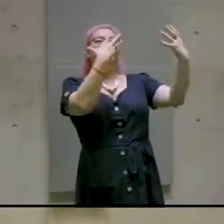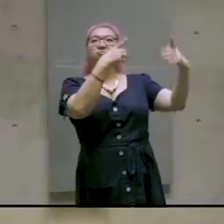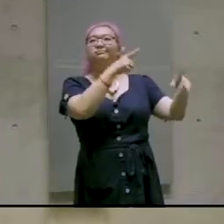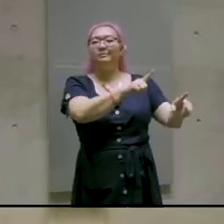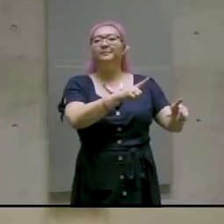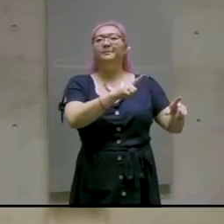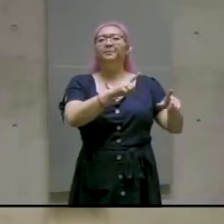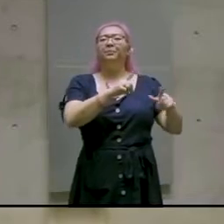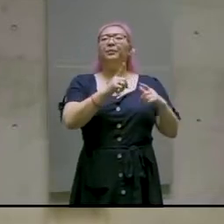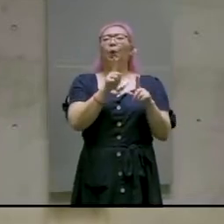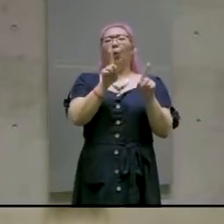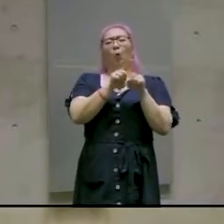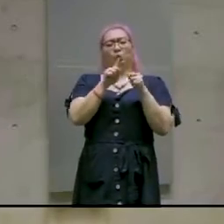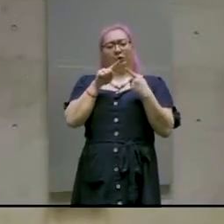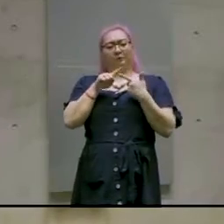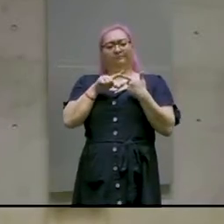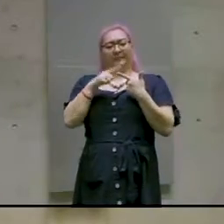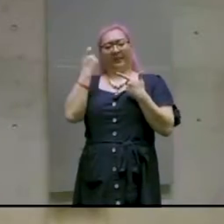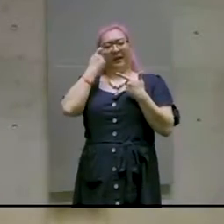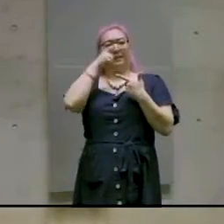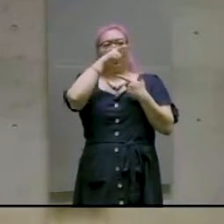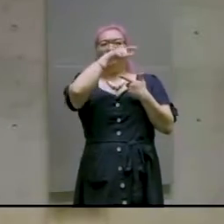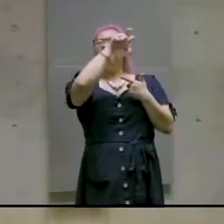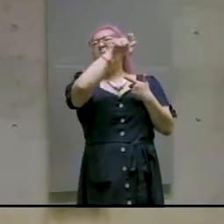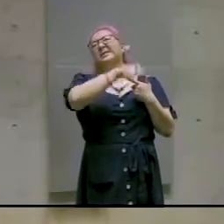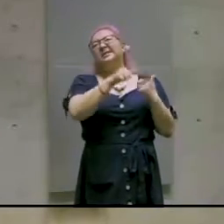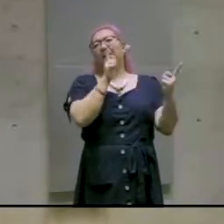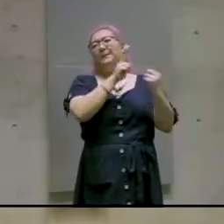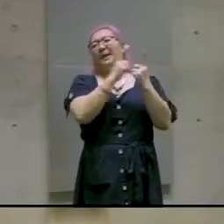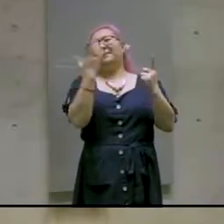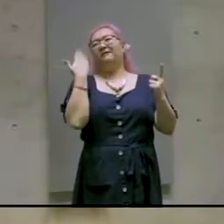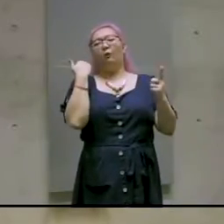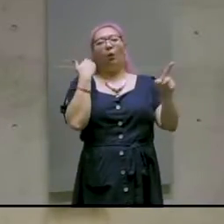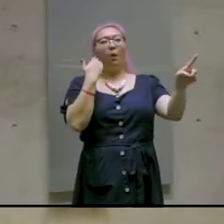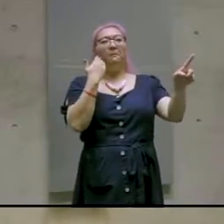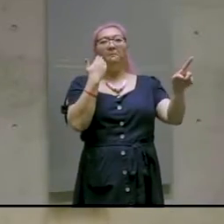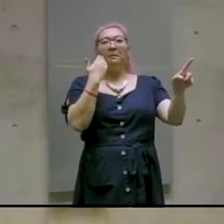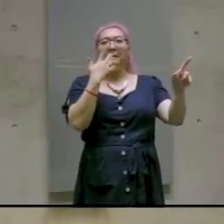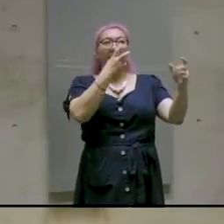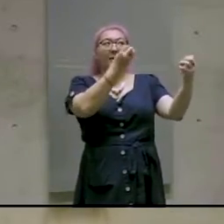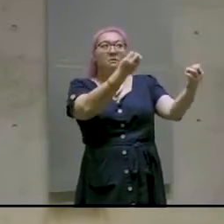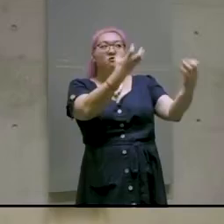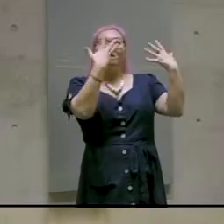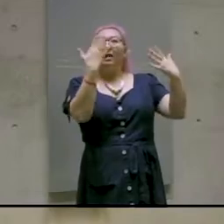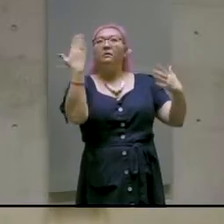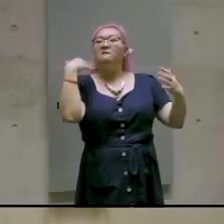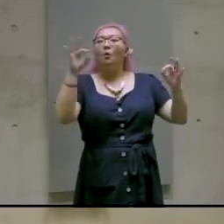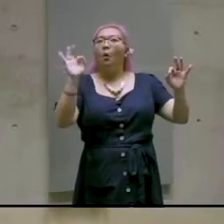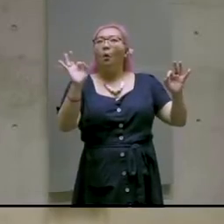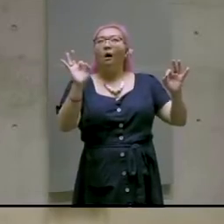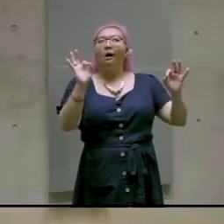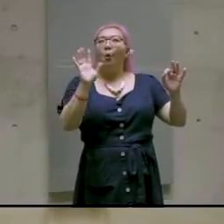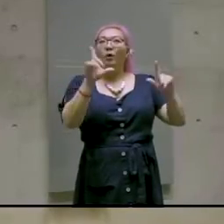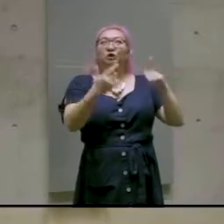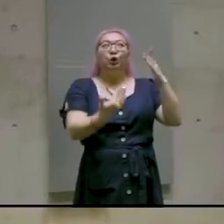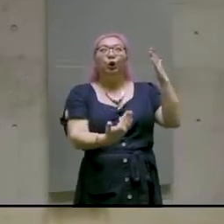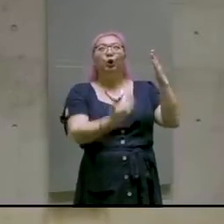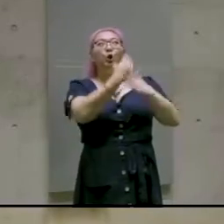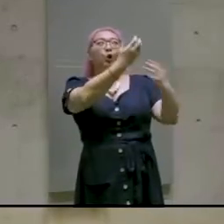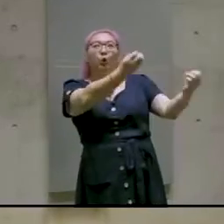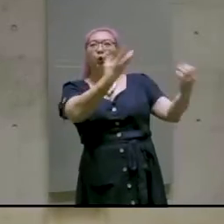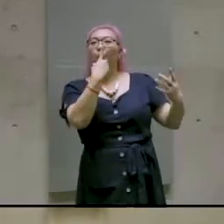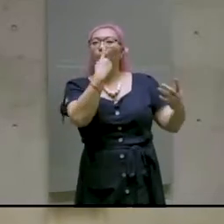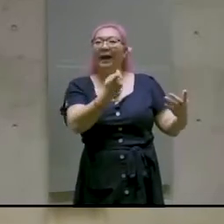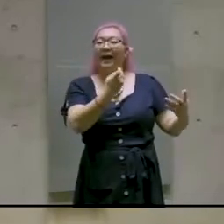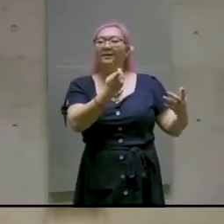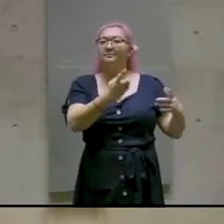show, well, what haven't we shown about this character before? This can be kind of like big lore reveals, or it can be more small details that we can kind of reveal about them